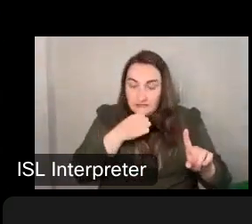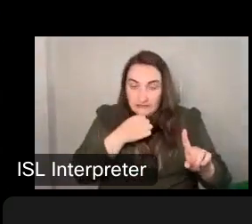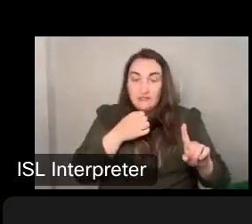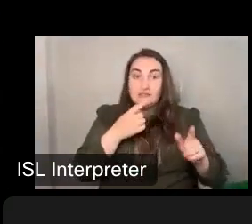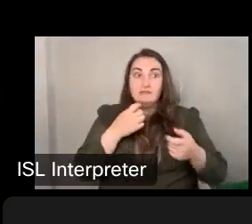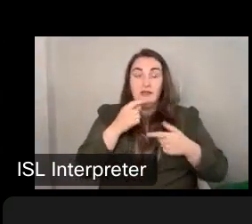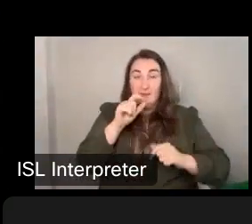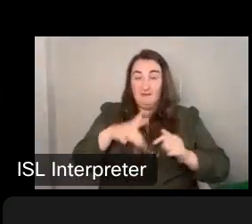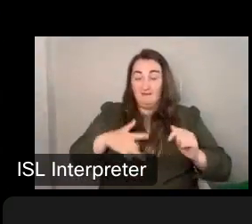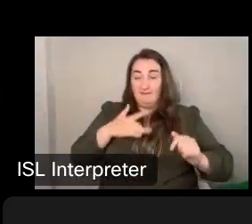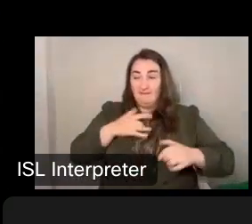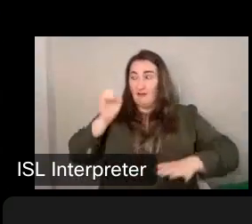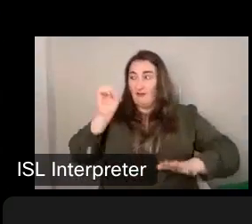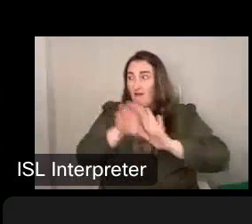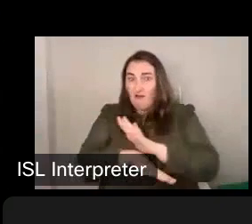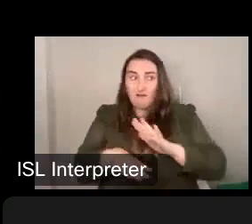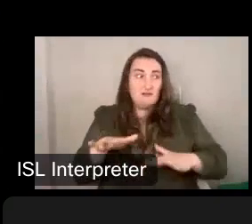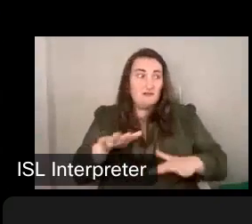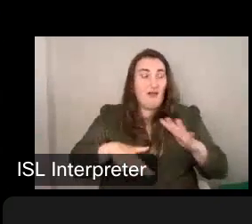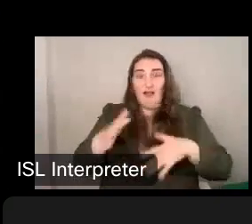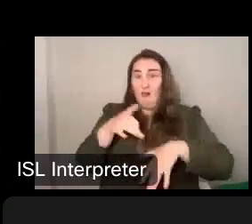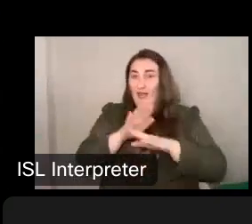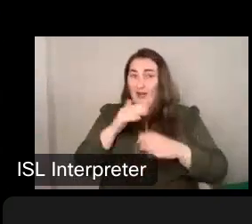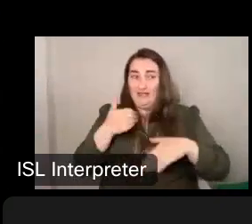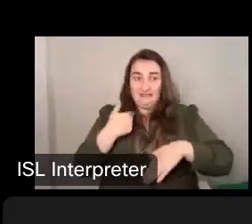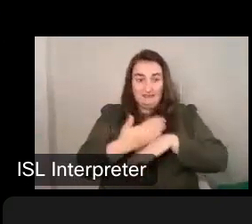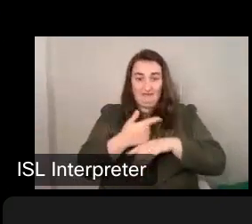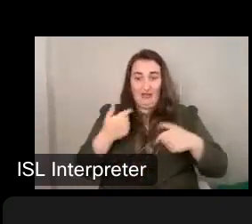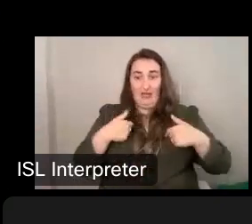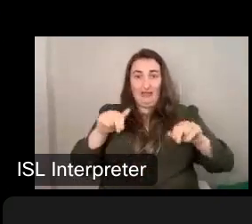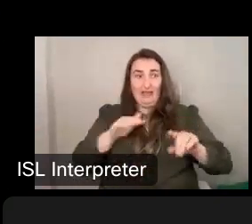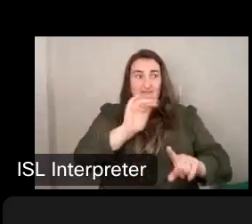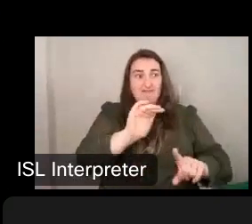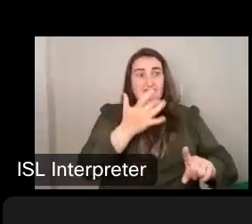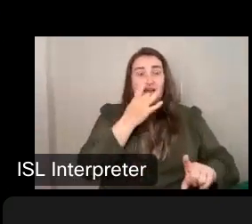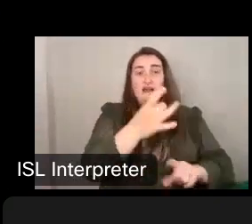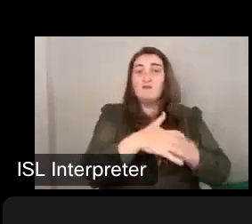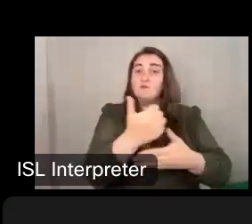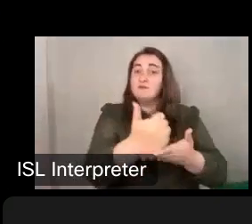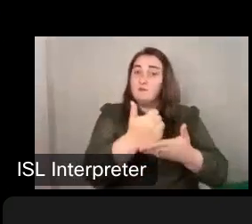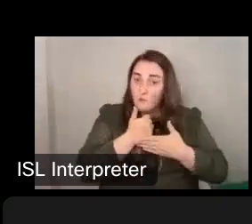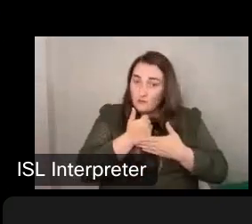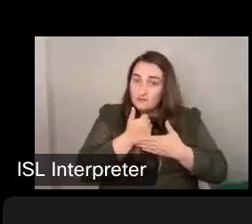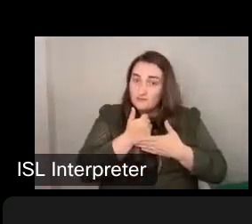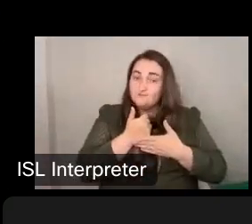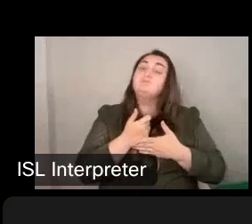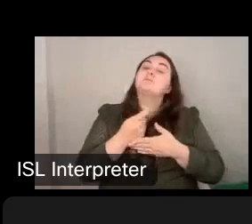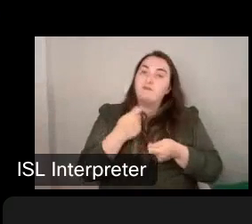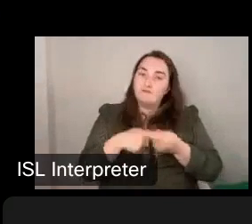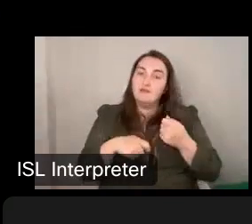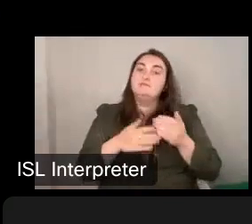to identify where staff member can go for supports. Important, obviously, a key step for us is that they do